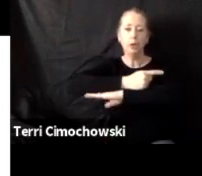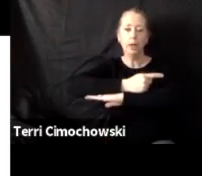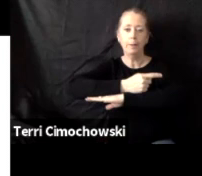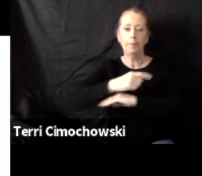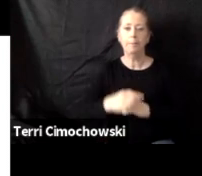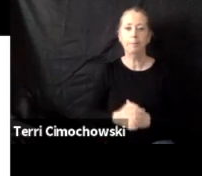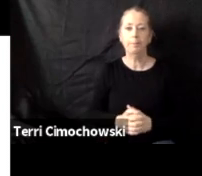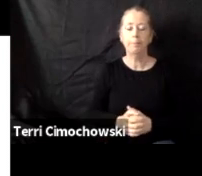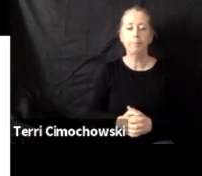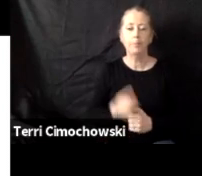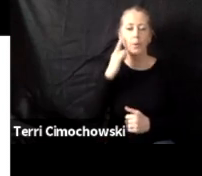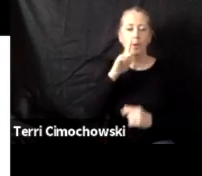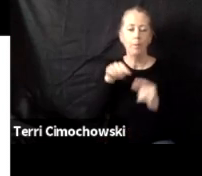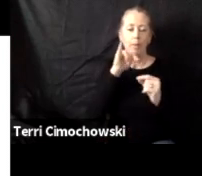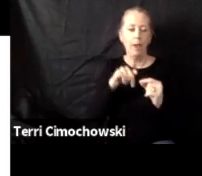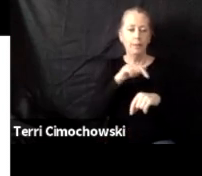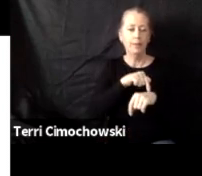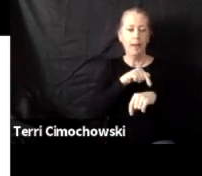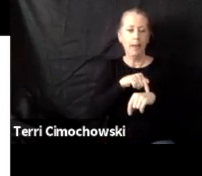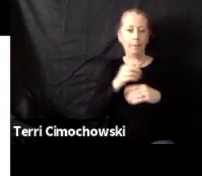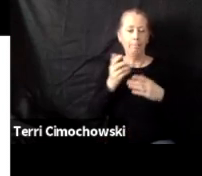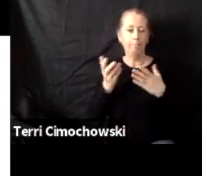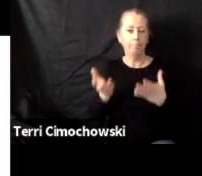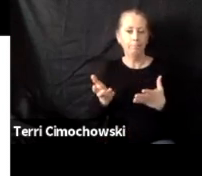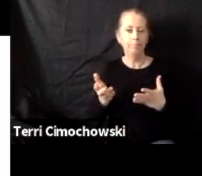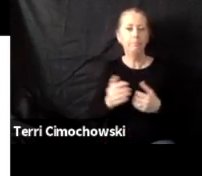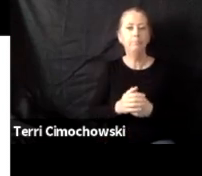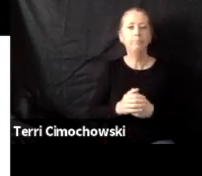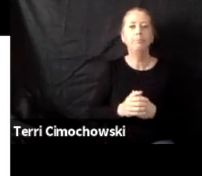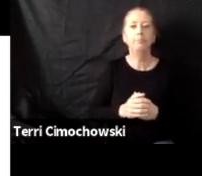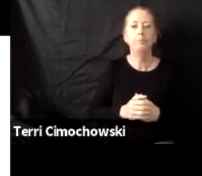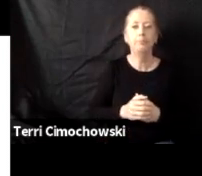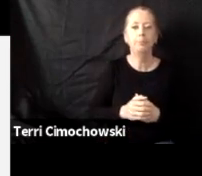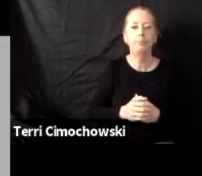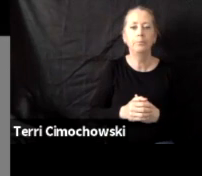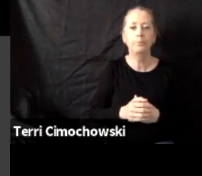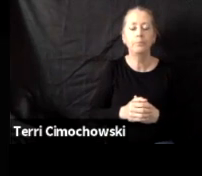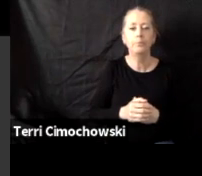that, just that kind of time frame, just to give some general parameters.